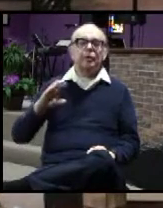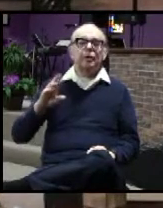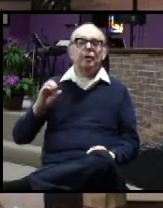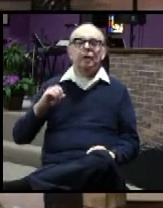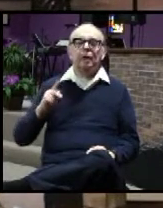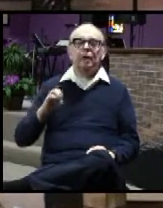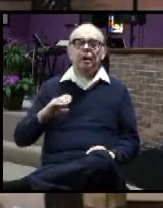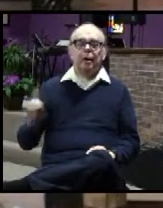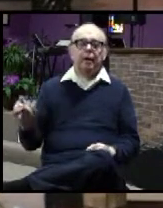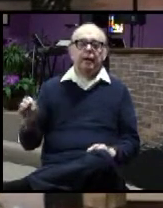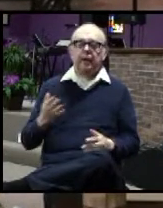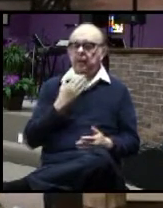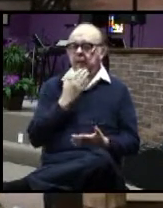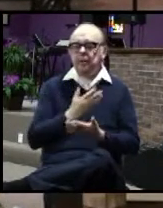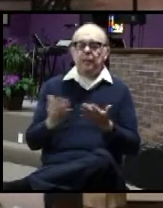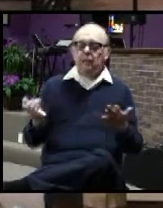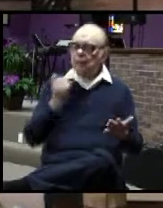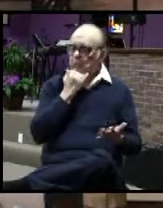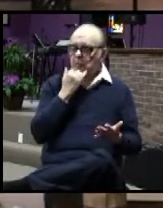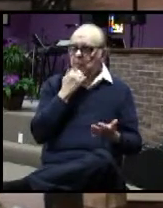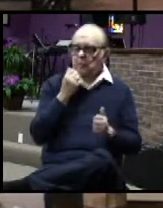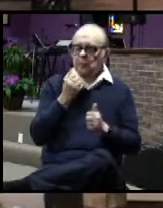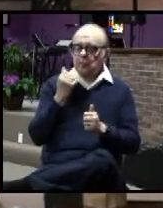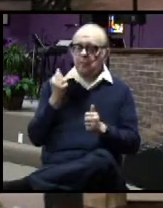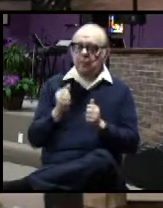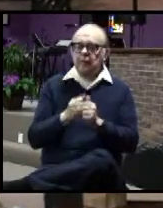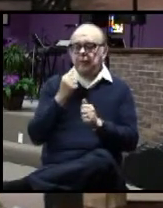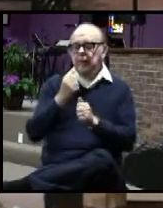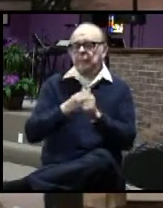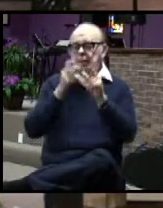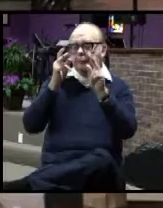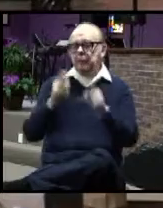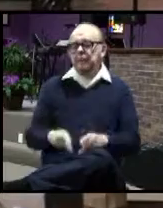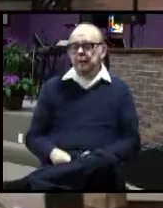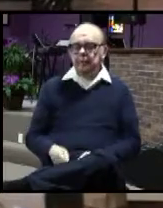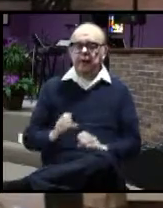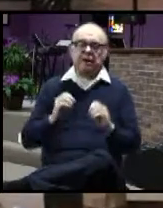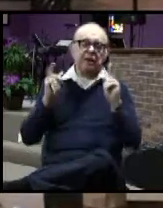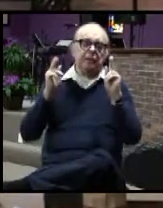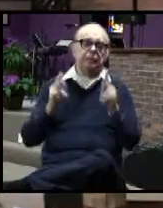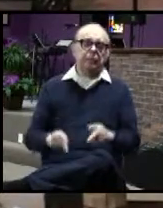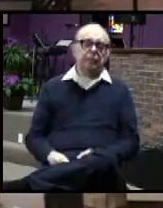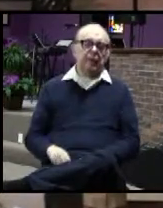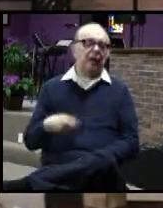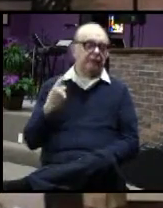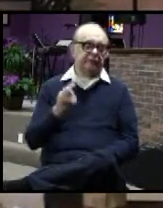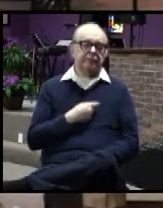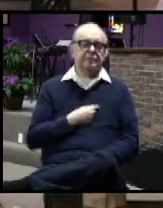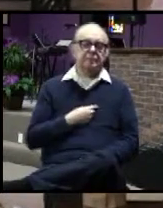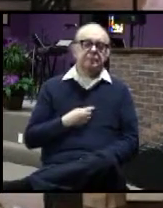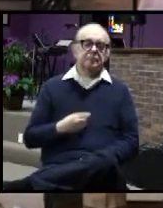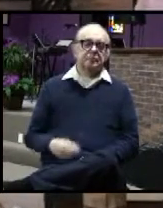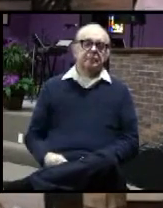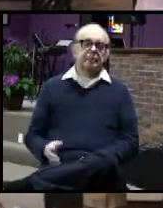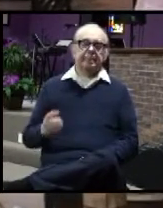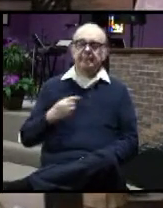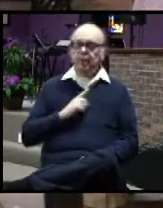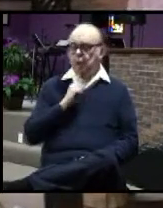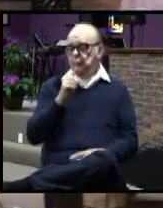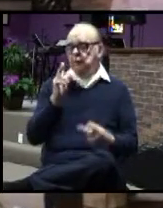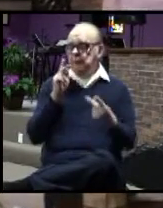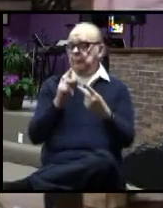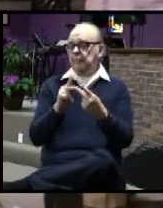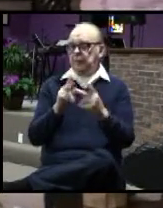There's something wrong with each and every one of us. None of us are absolutely perfect.